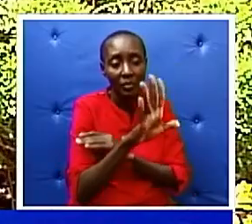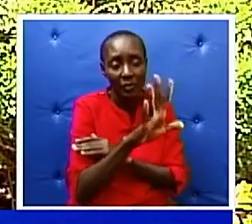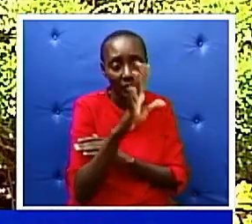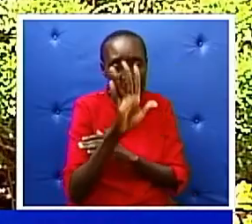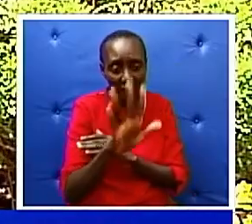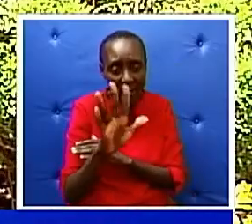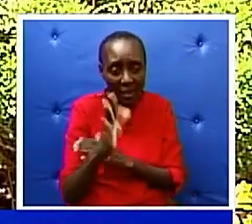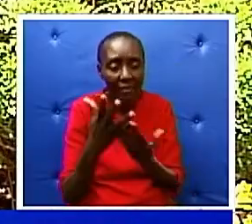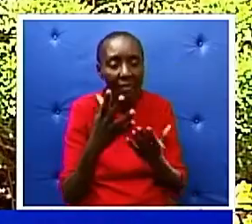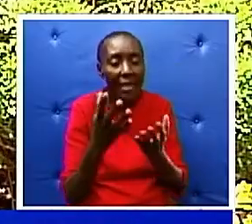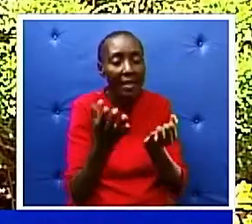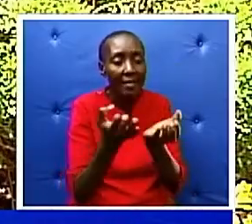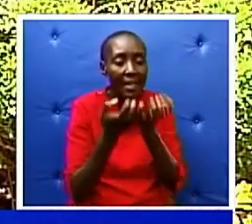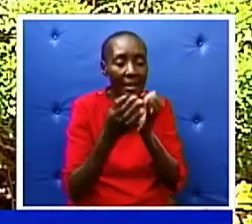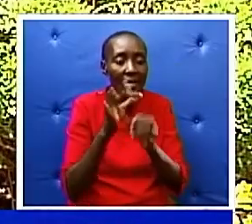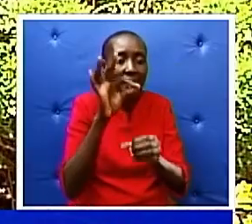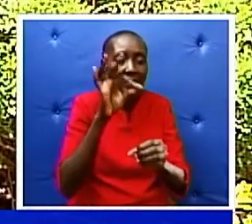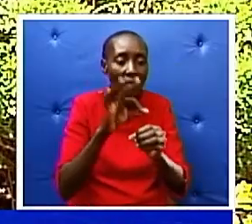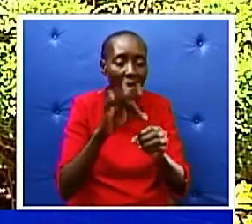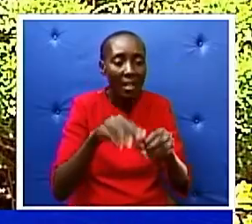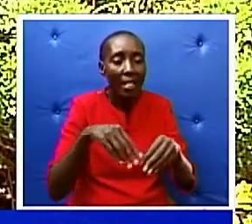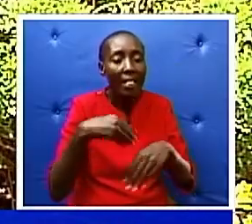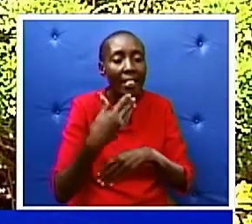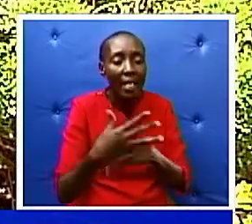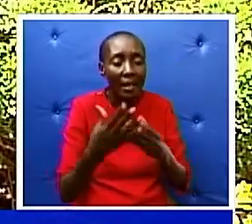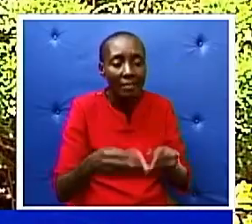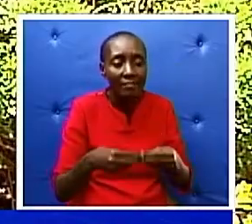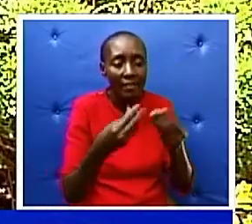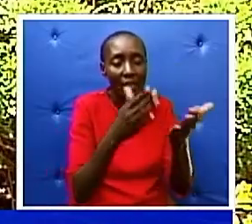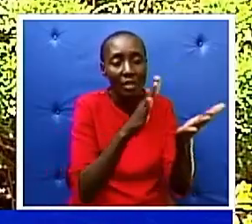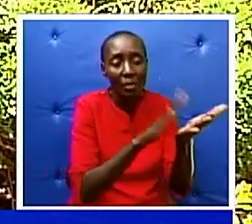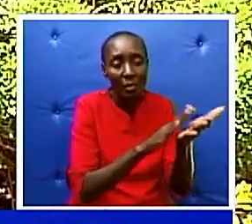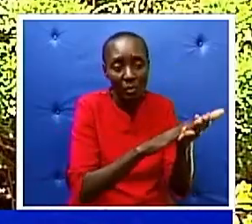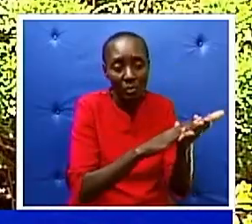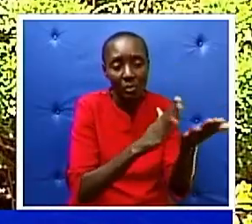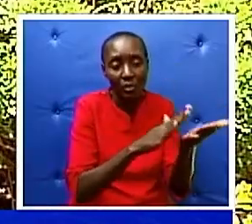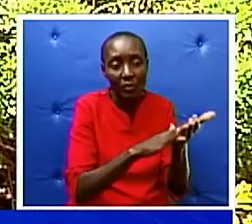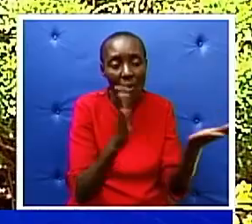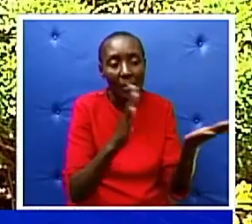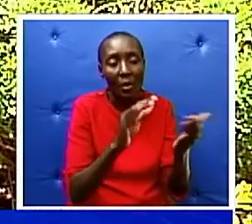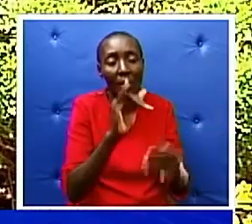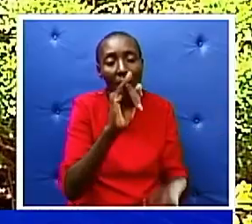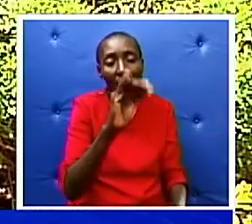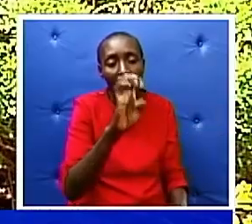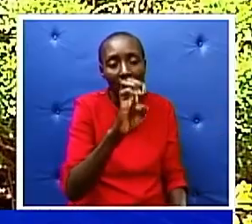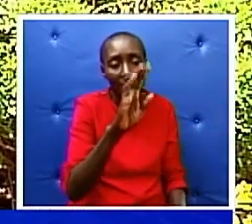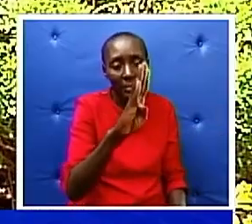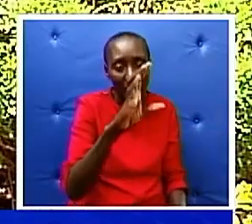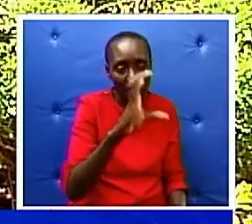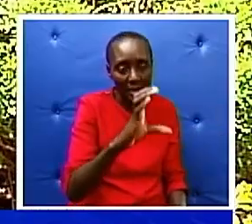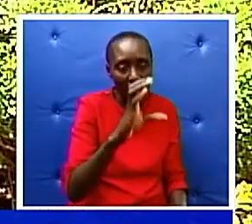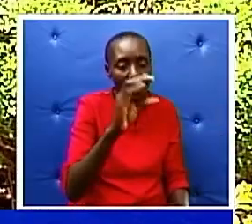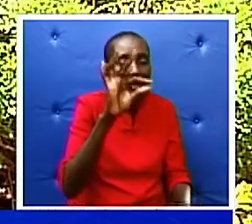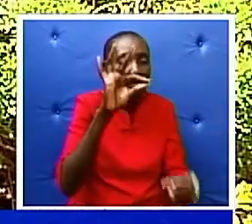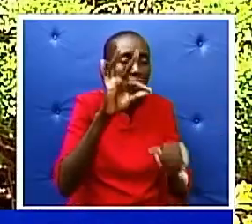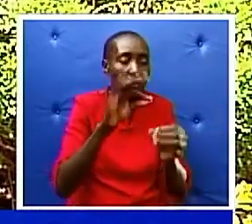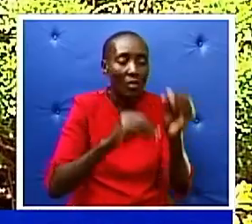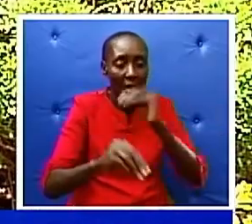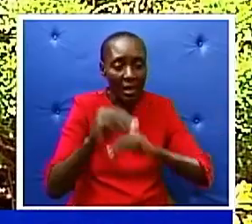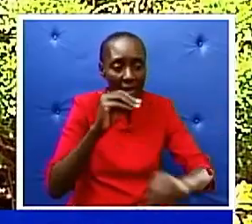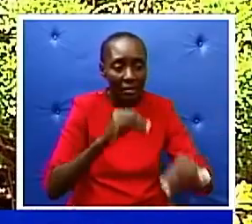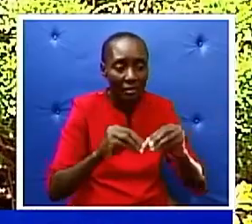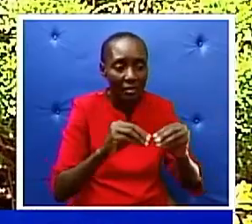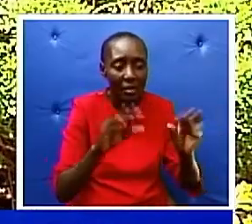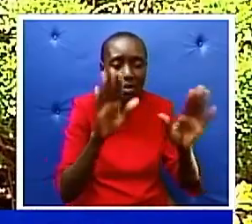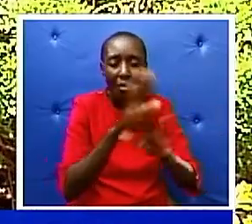he will forward the bill for, or the question to IBC for a referendum. Mm-hmm. So all these things are